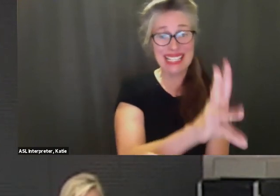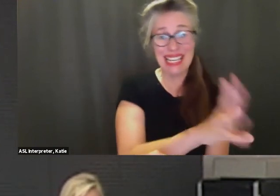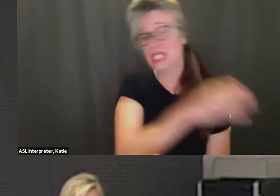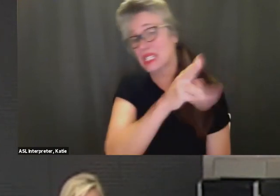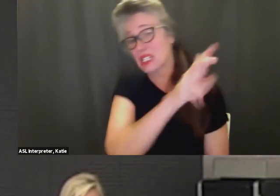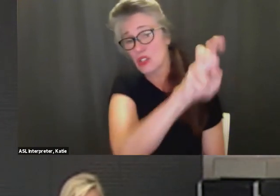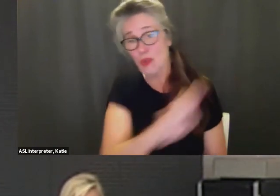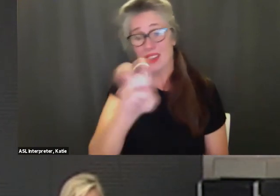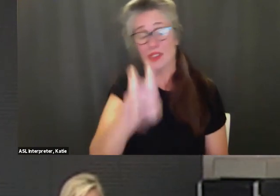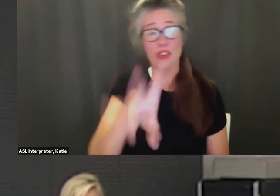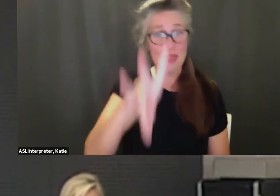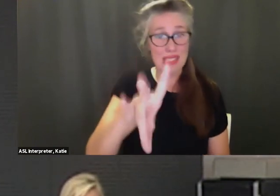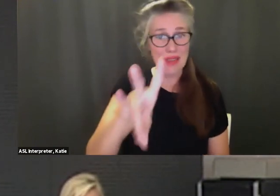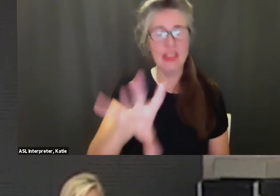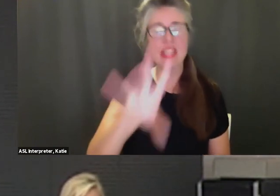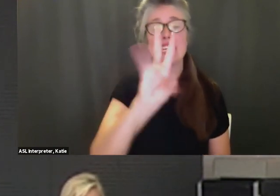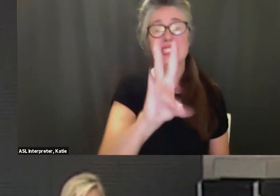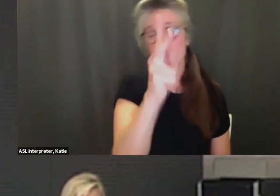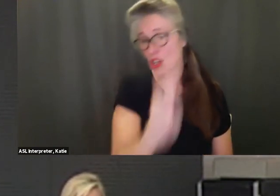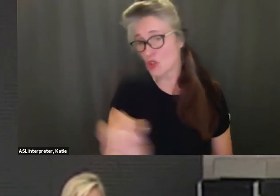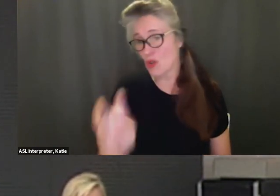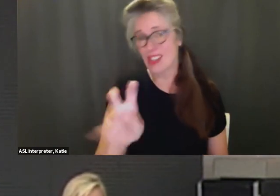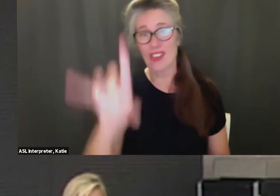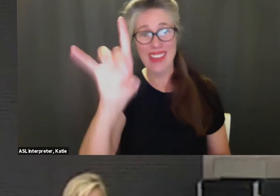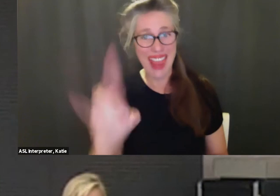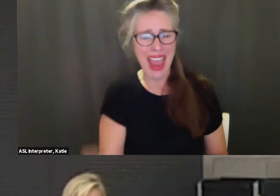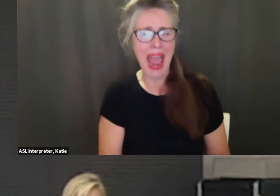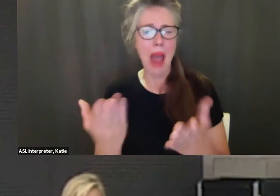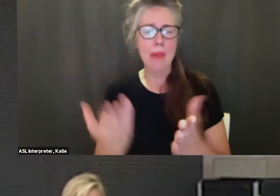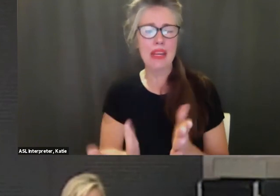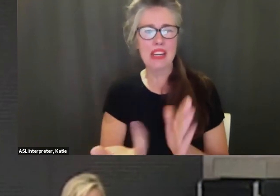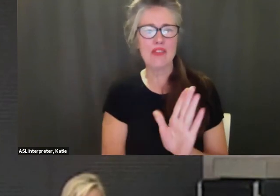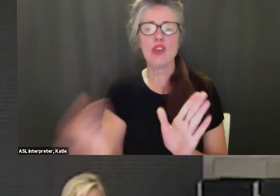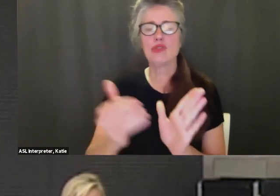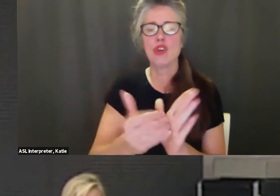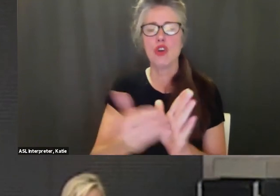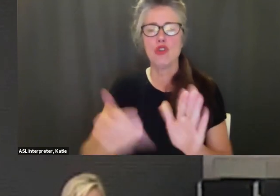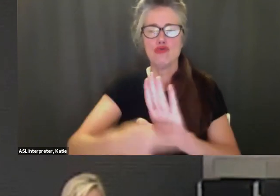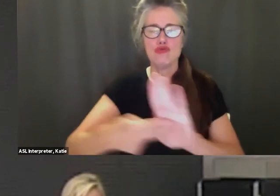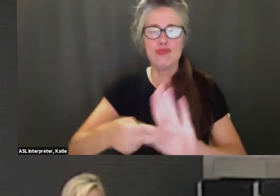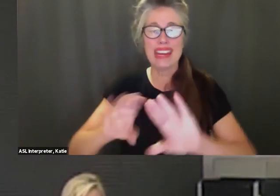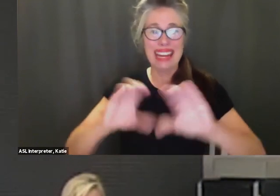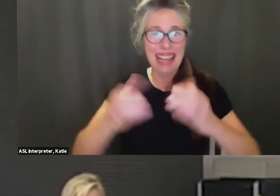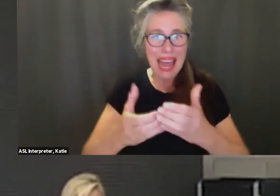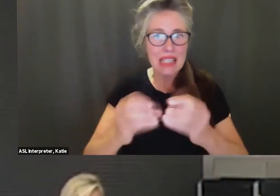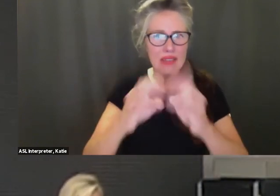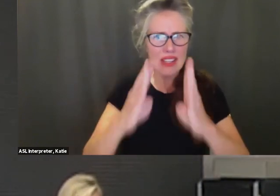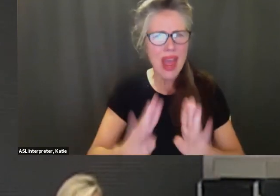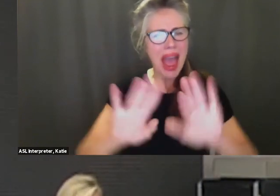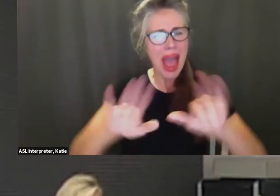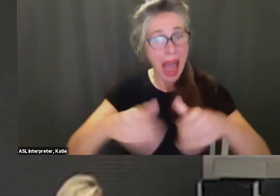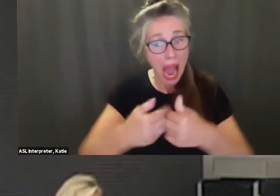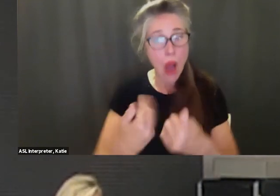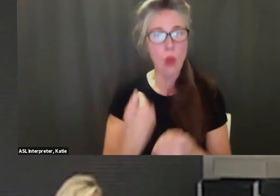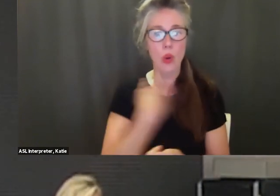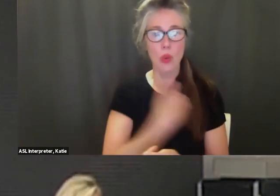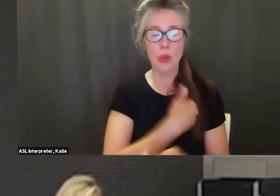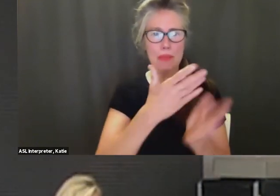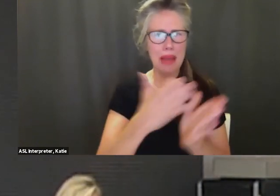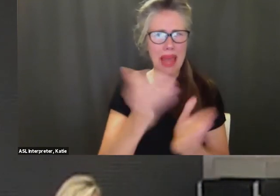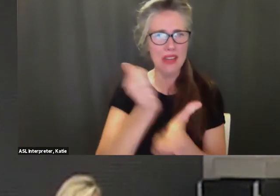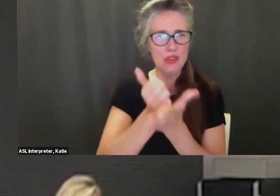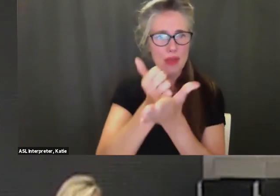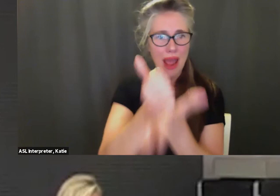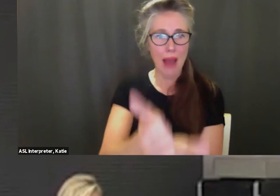forth, how many of those reclassified students, and how are we going to help them?